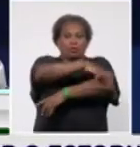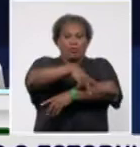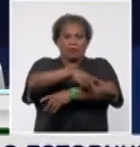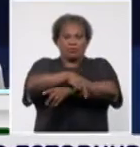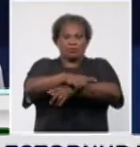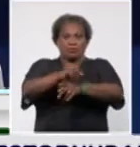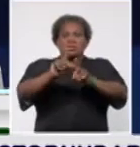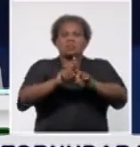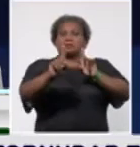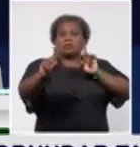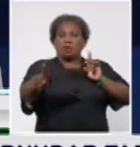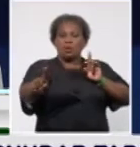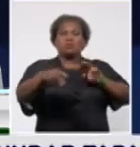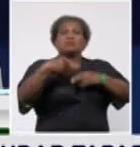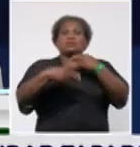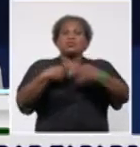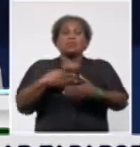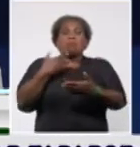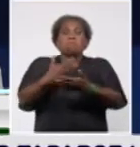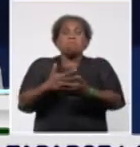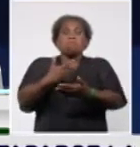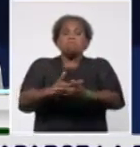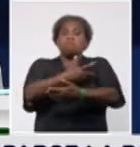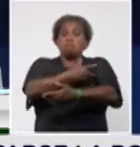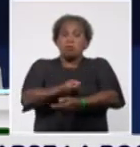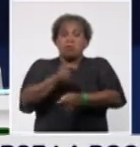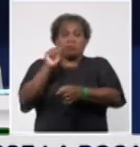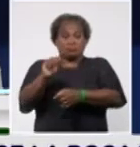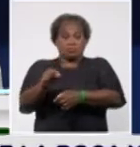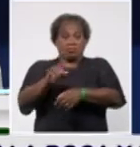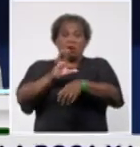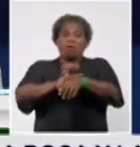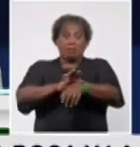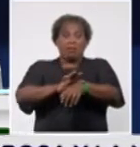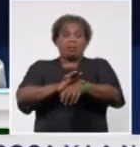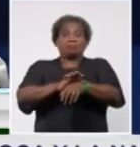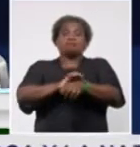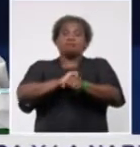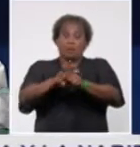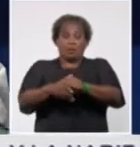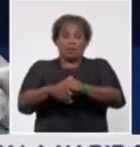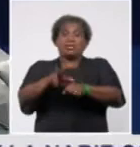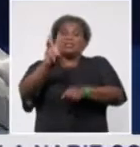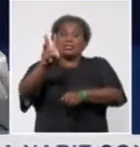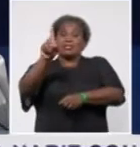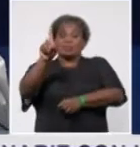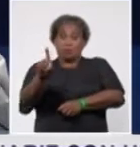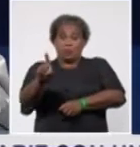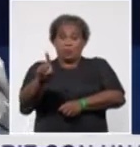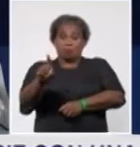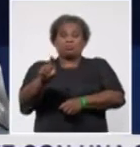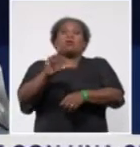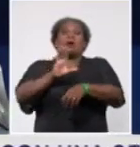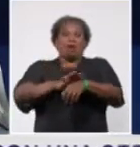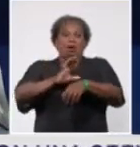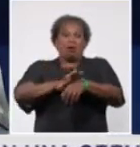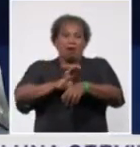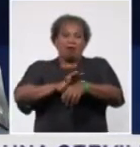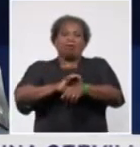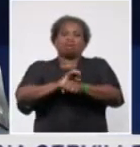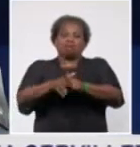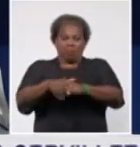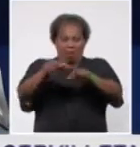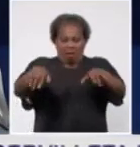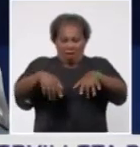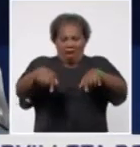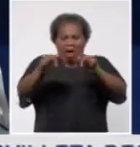positive cases diagnosed yesterday are Cubans. One of the 32 cases is imported.